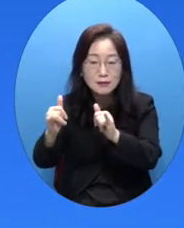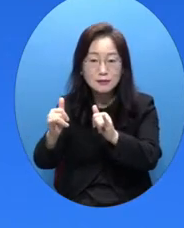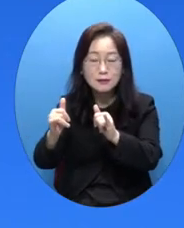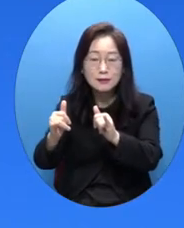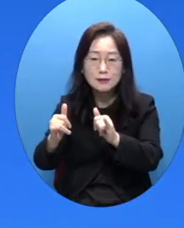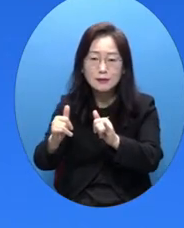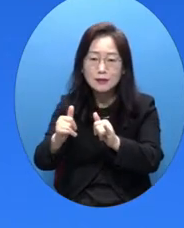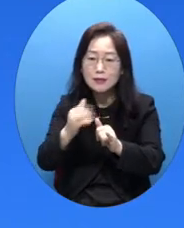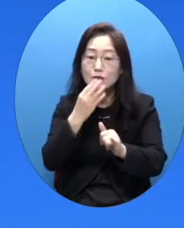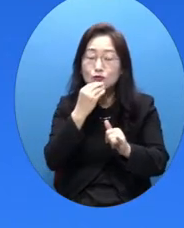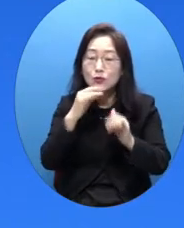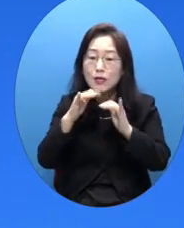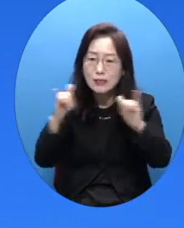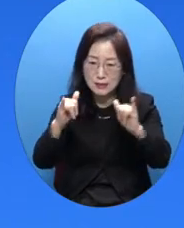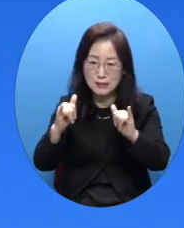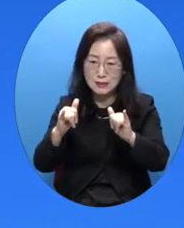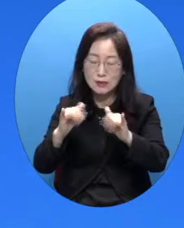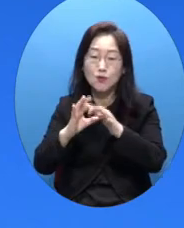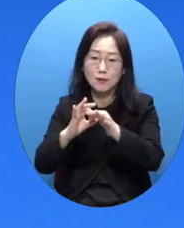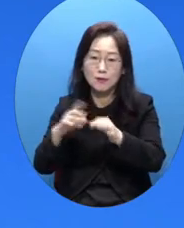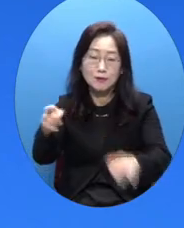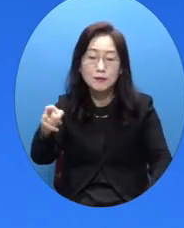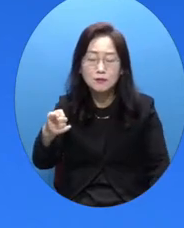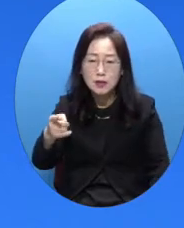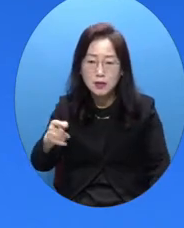another foreign